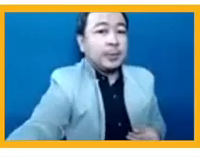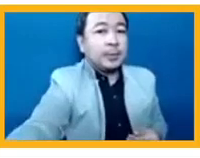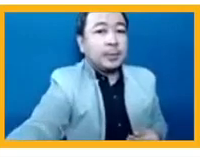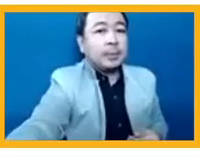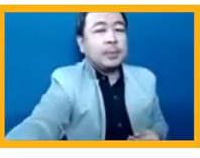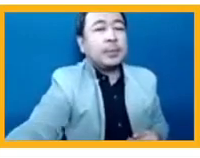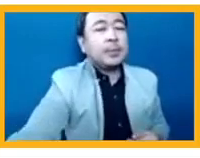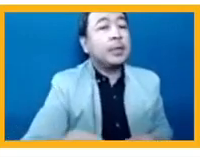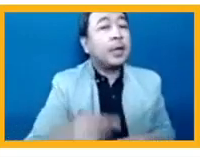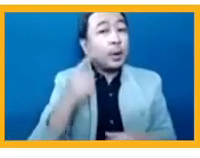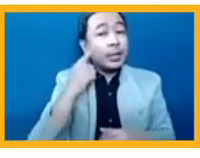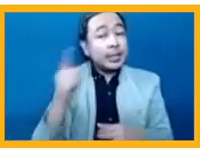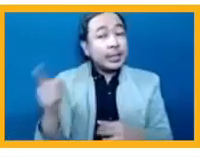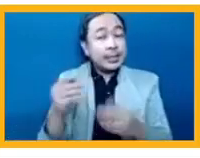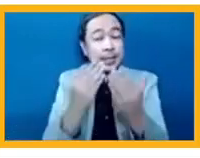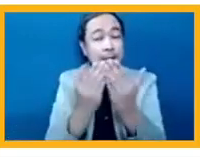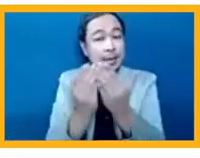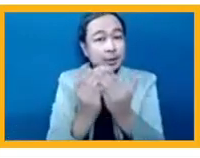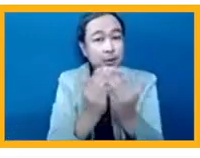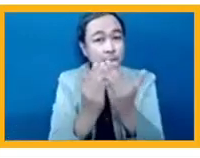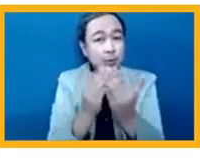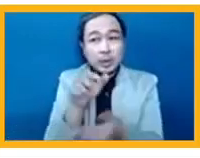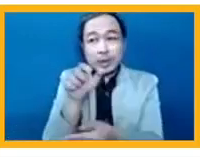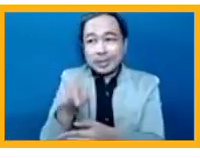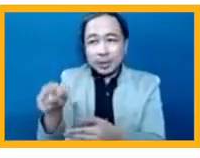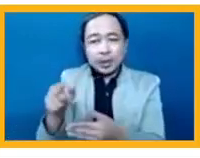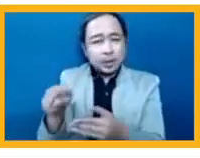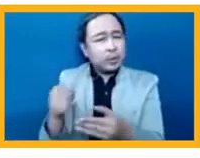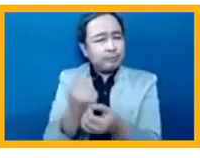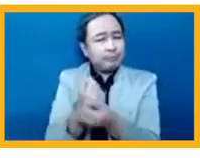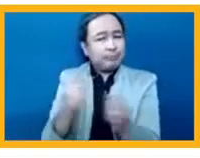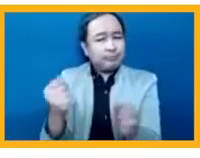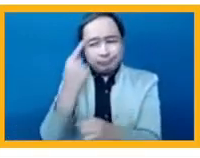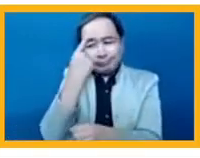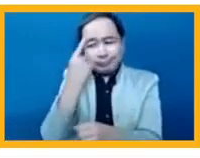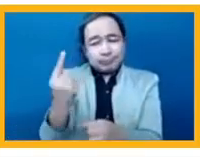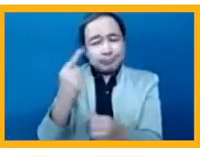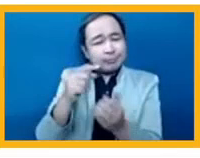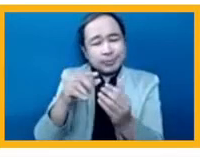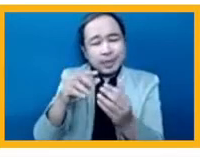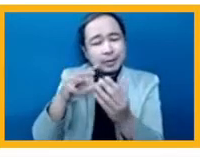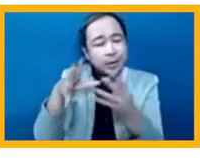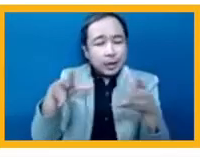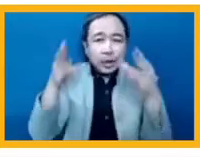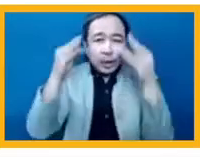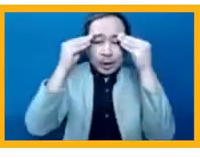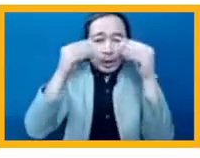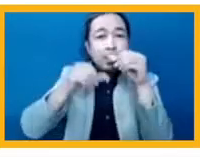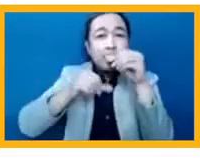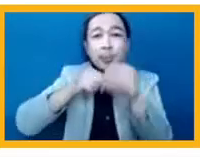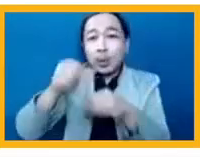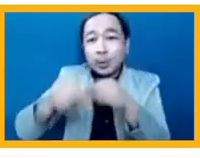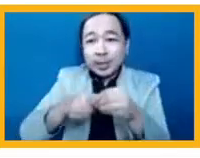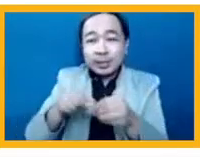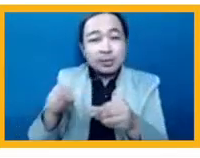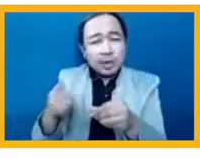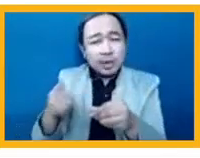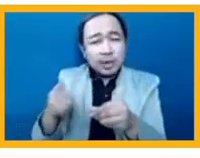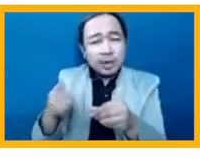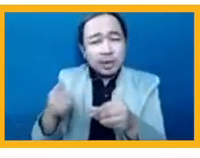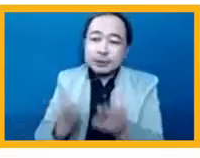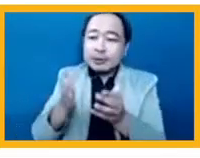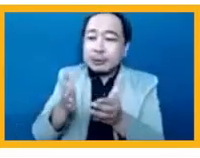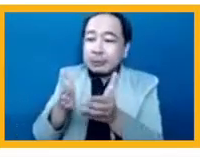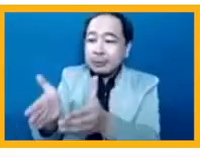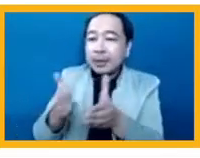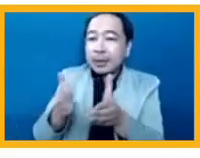made them increasingly independent in their learning process and created pathways for personalized and engaging experiences, both in as